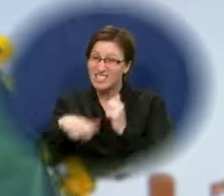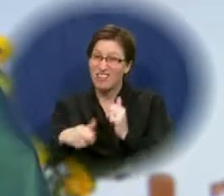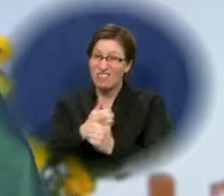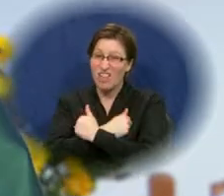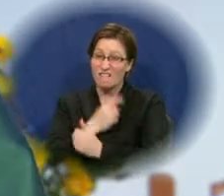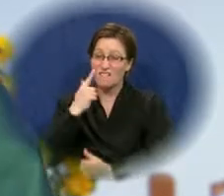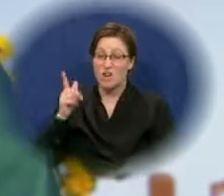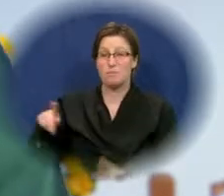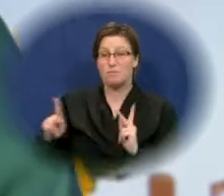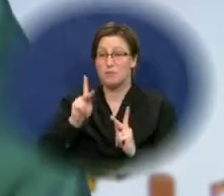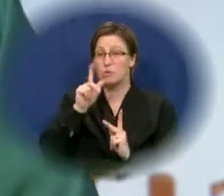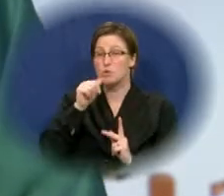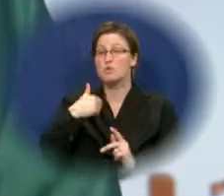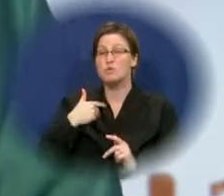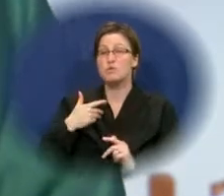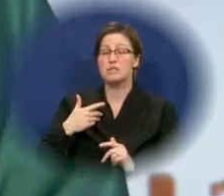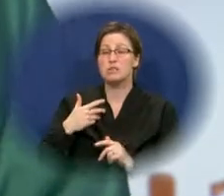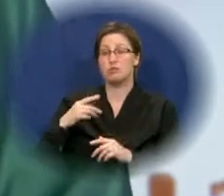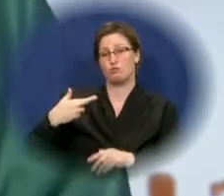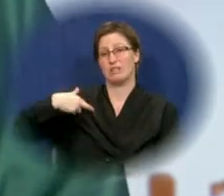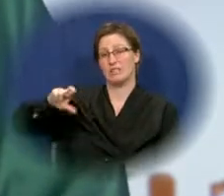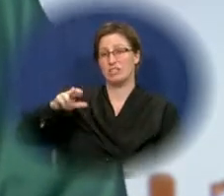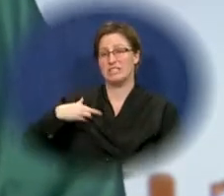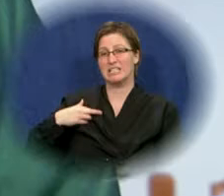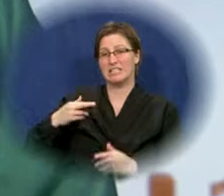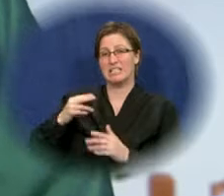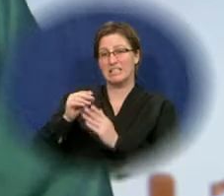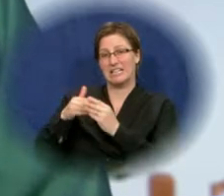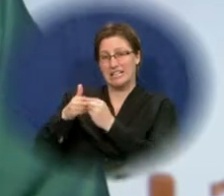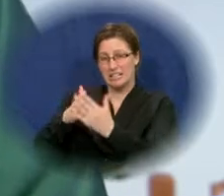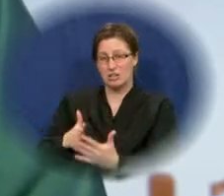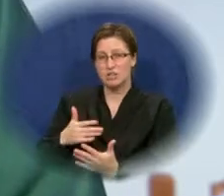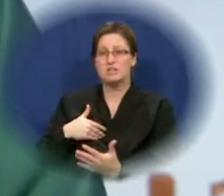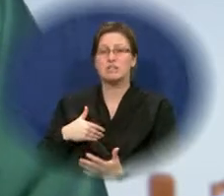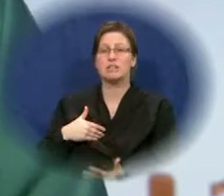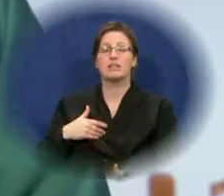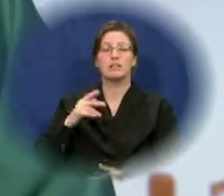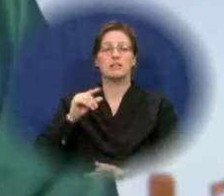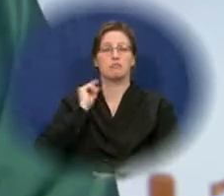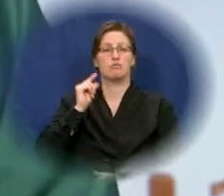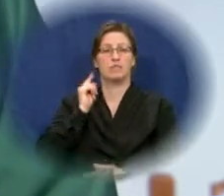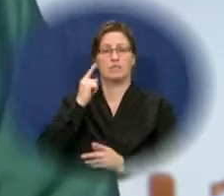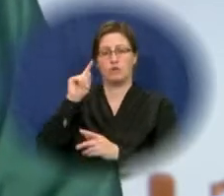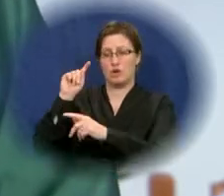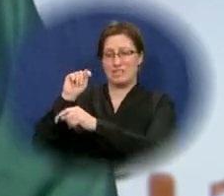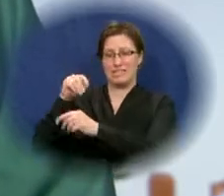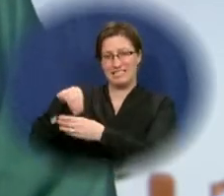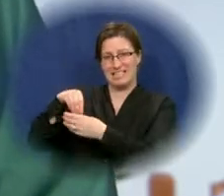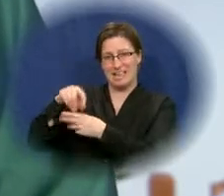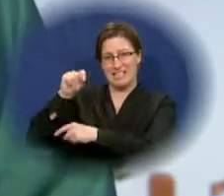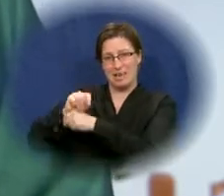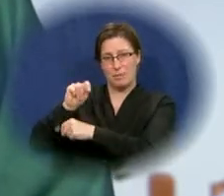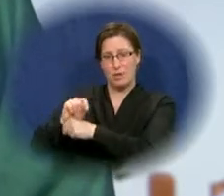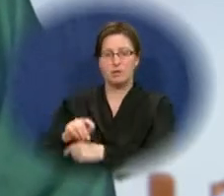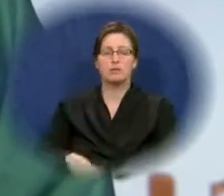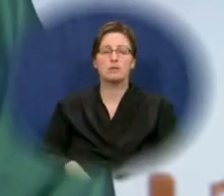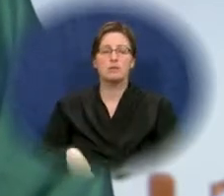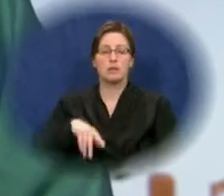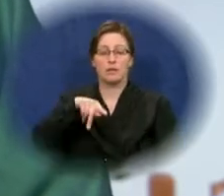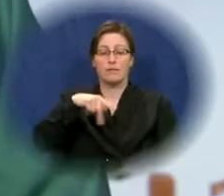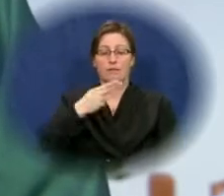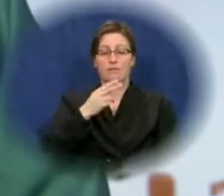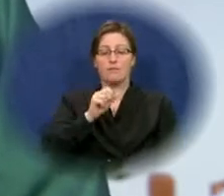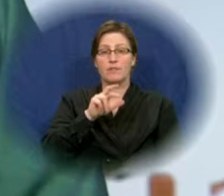leaders, to the Sadducees, who we remember were the priests of the temple. and the Pharisees. The Pharisees were lay